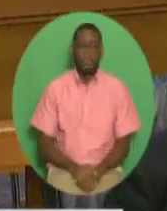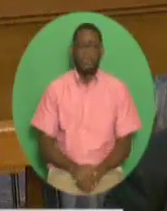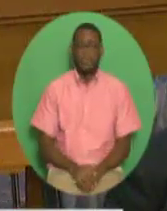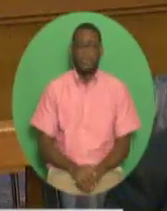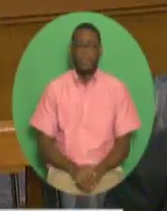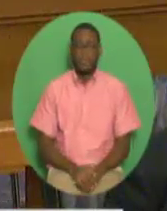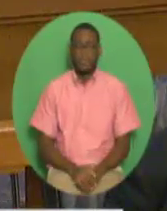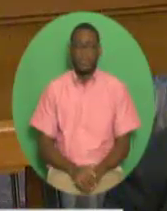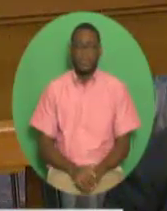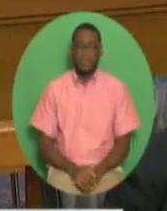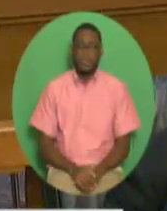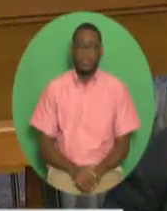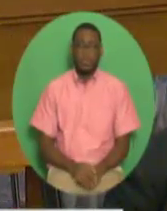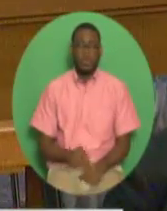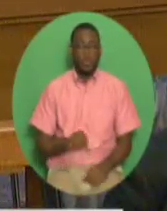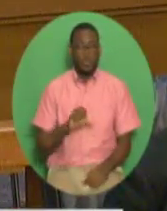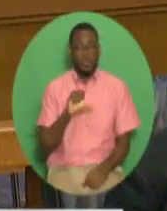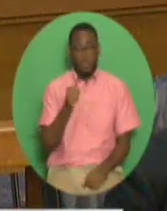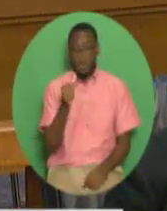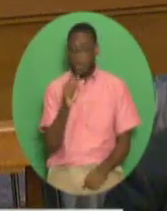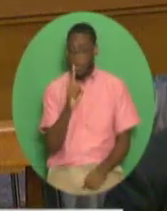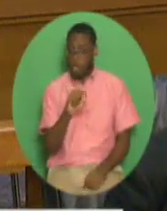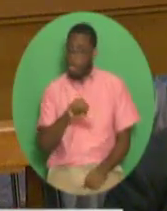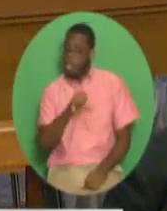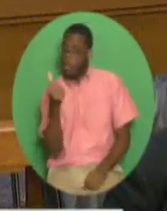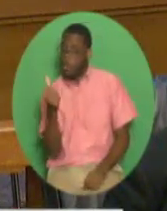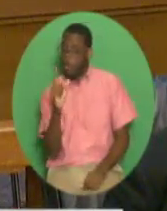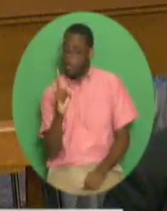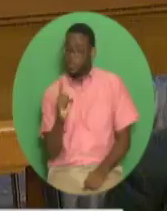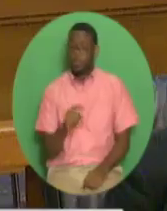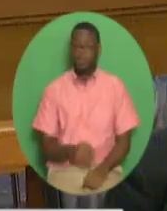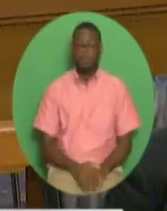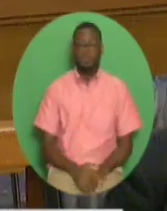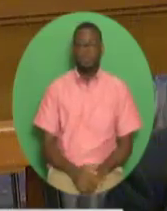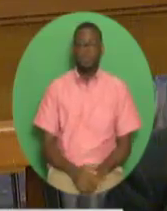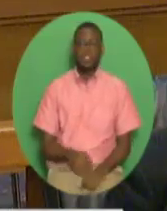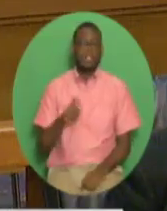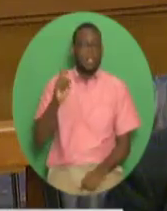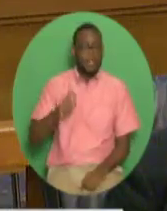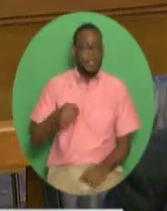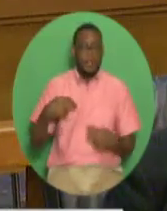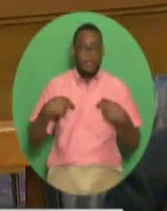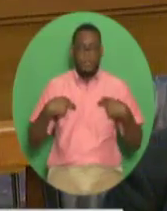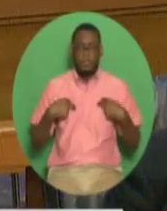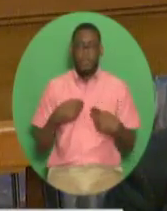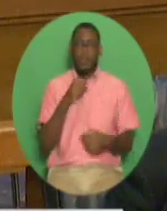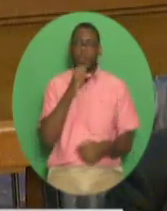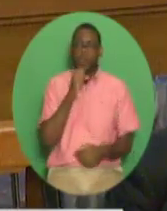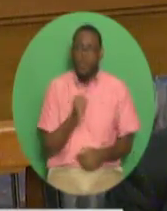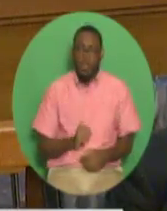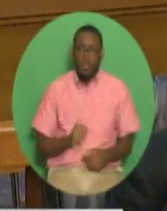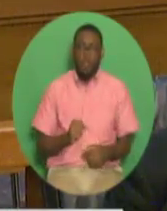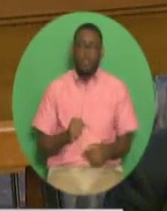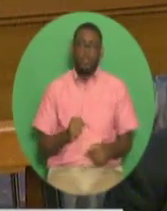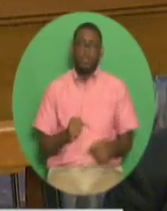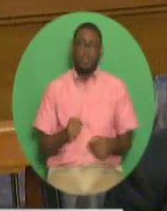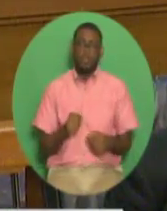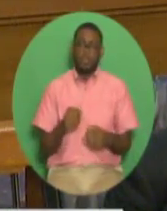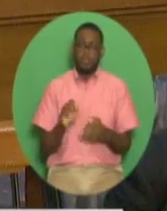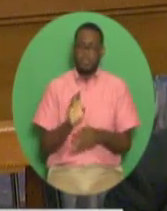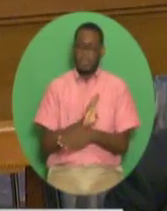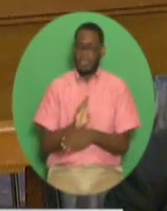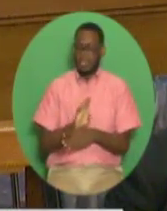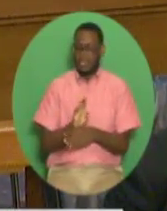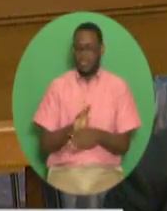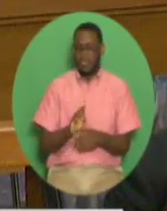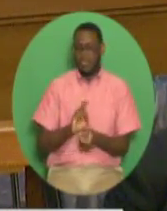One of the other issues is the modernization of institutions. And again, I quote from the Minister